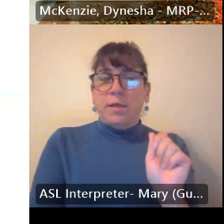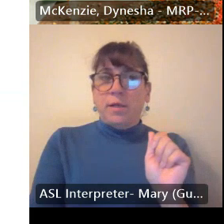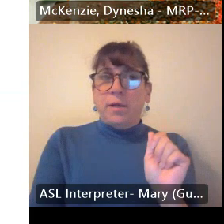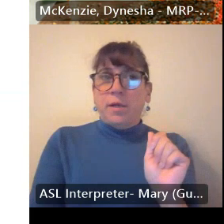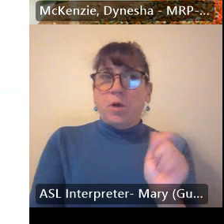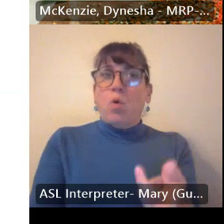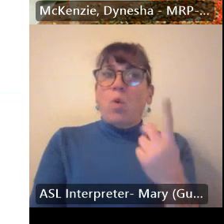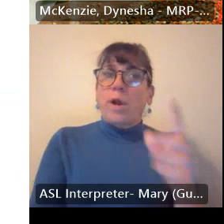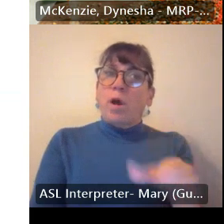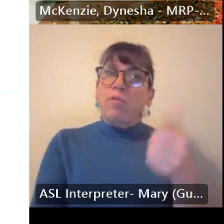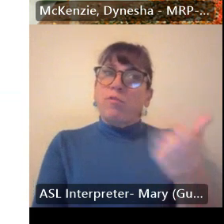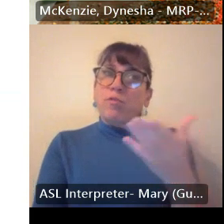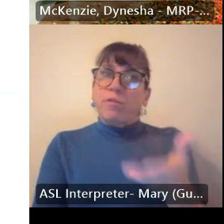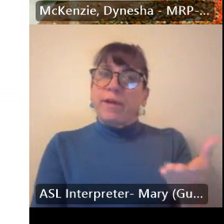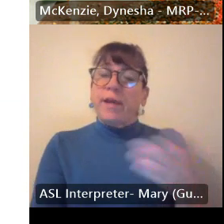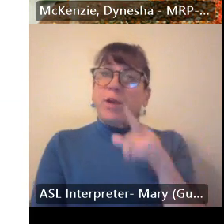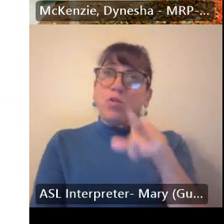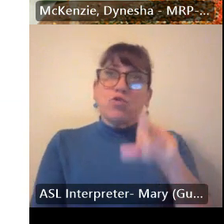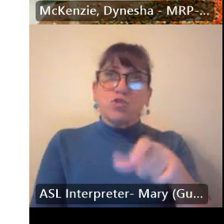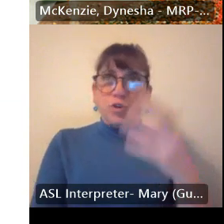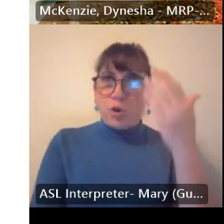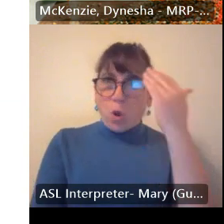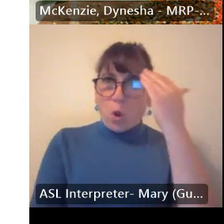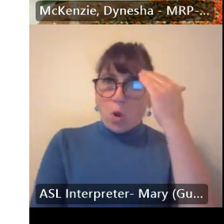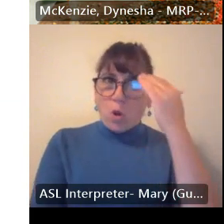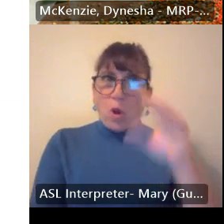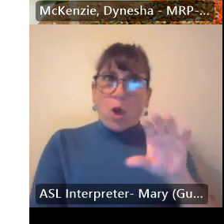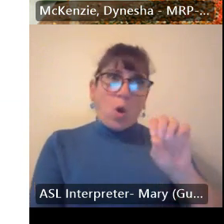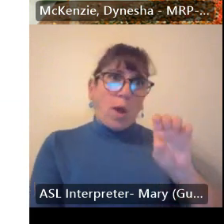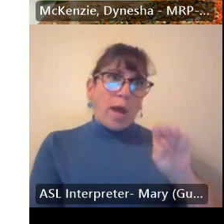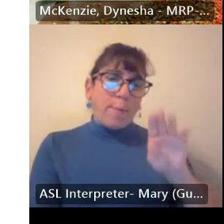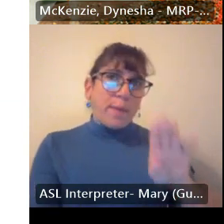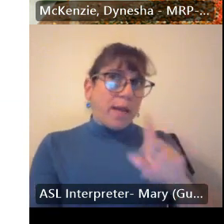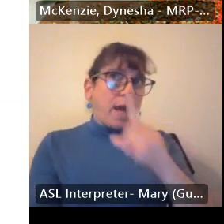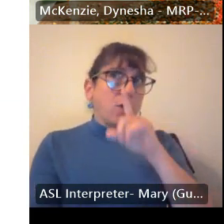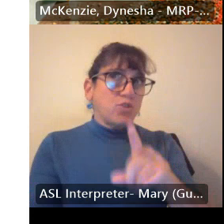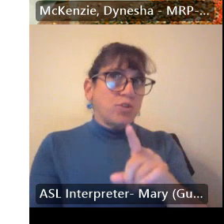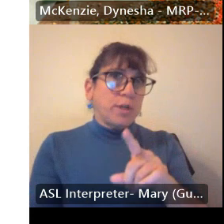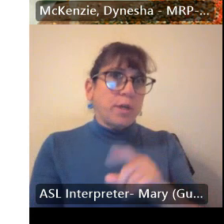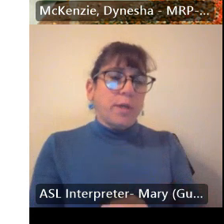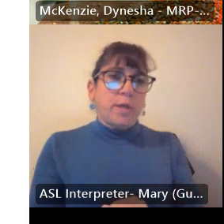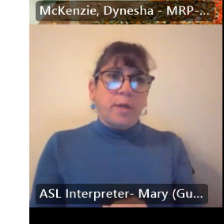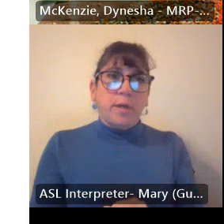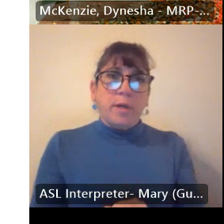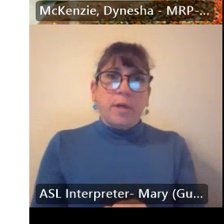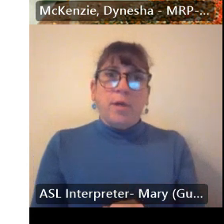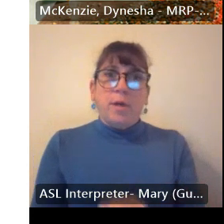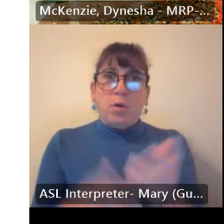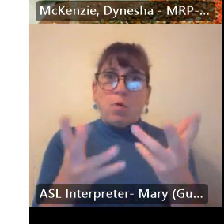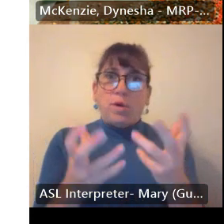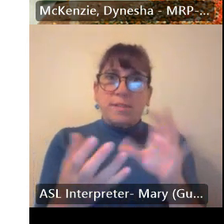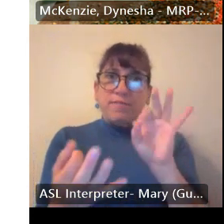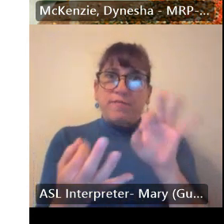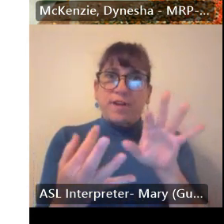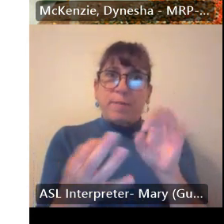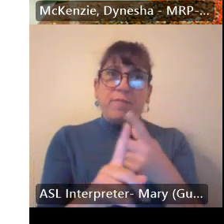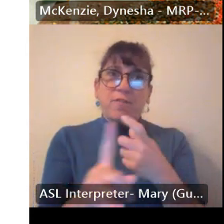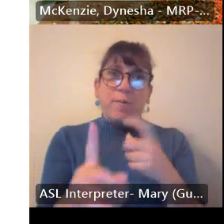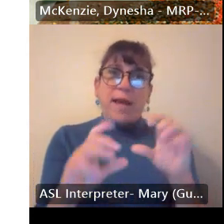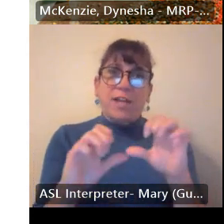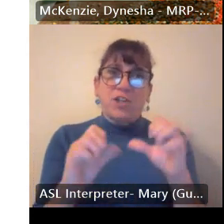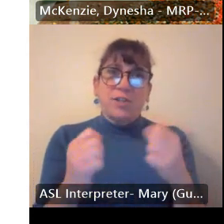One other thing that you should know, OMB does actually want feedback from agencies.